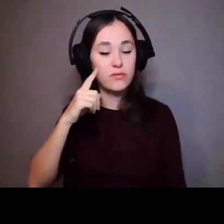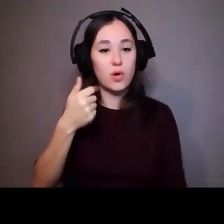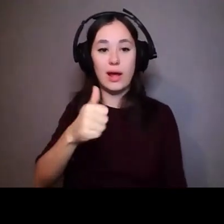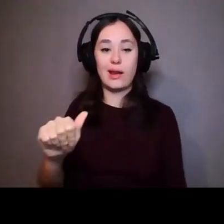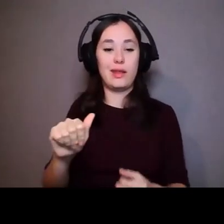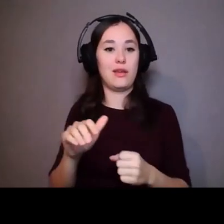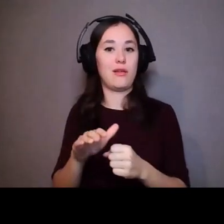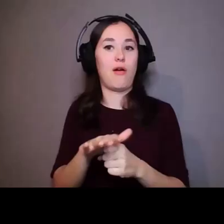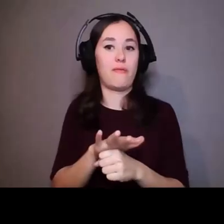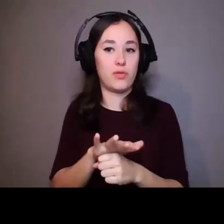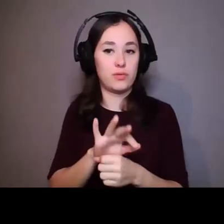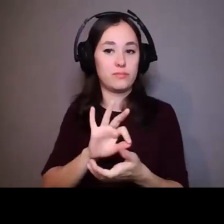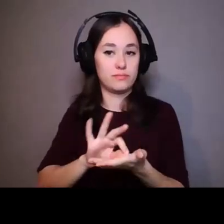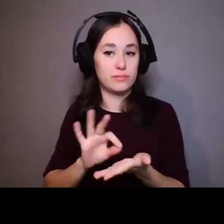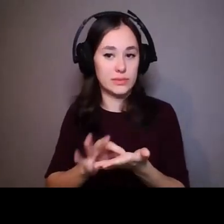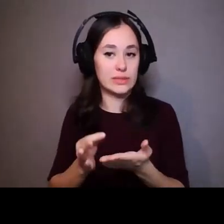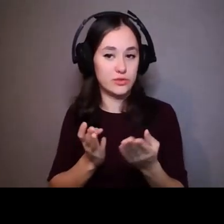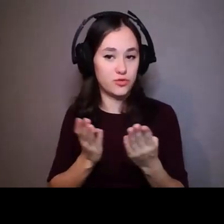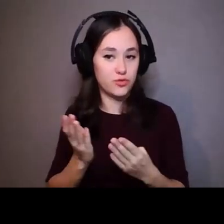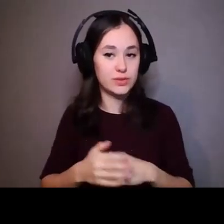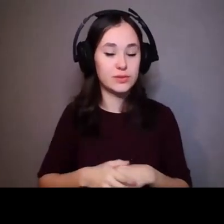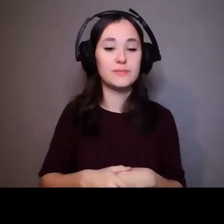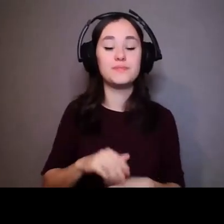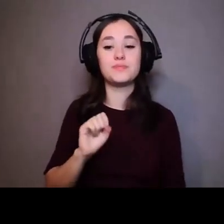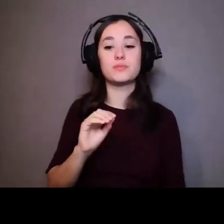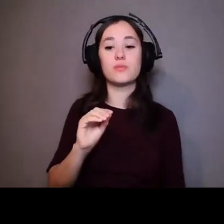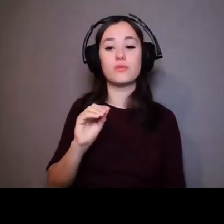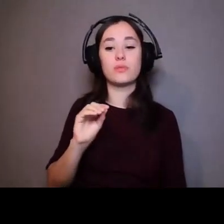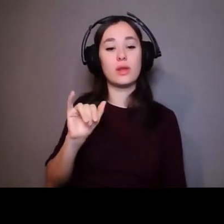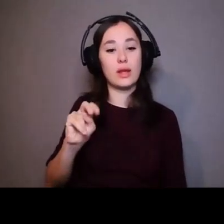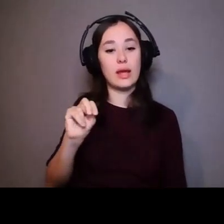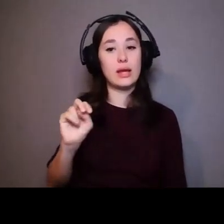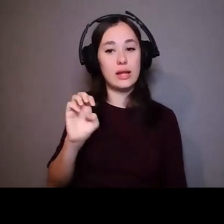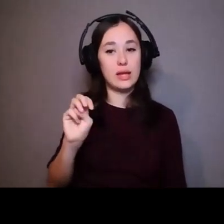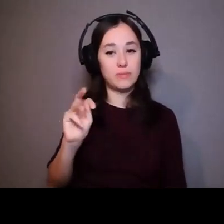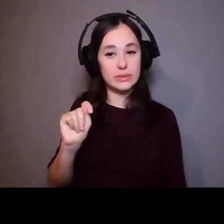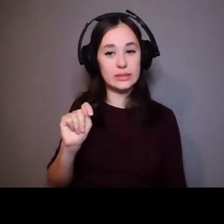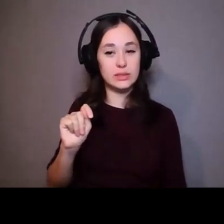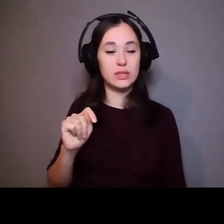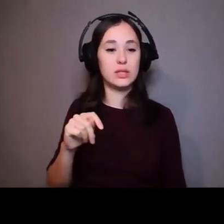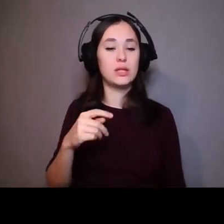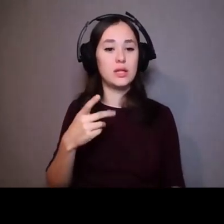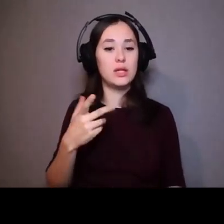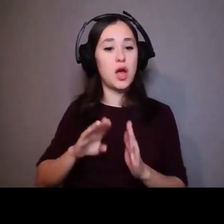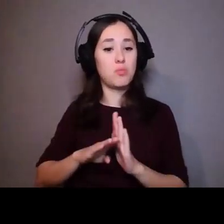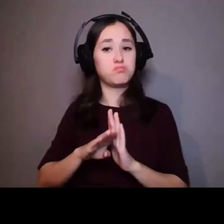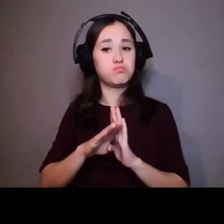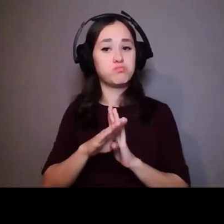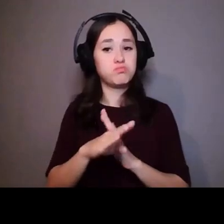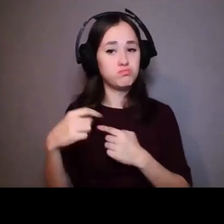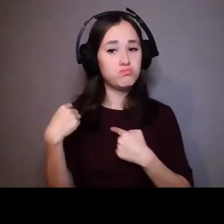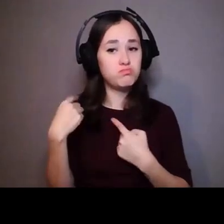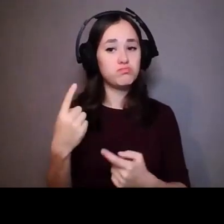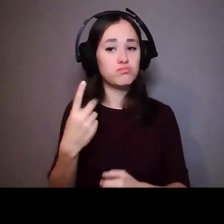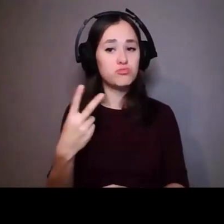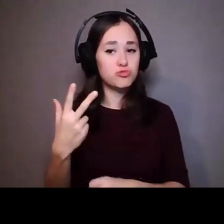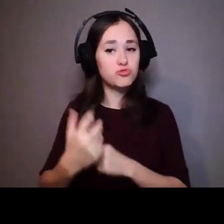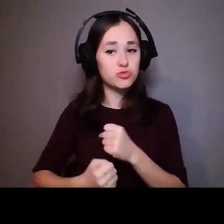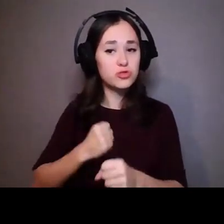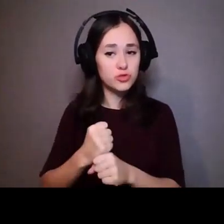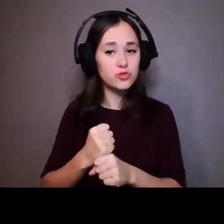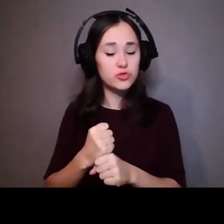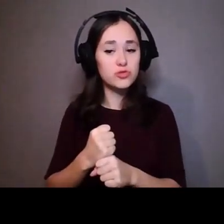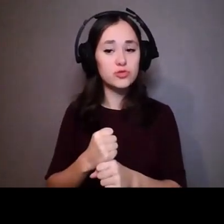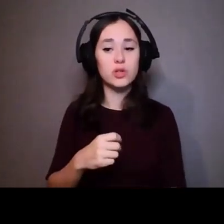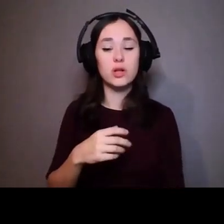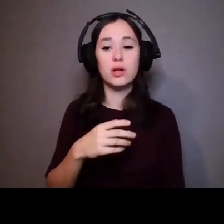Medicaid service. So that program saw a lot of growth in the last couple of years as a result of